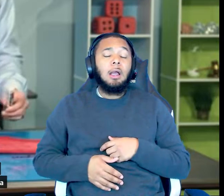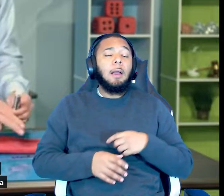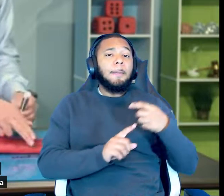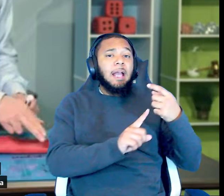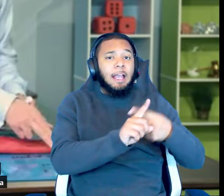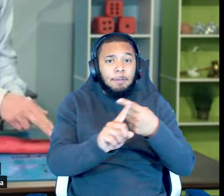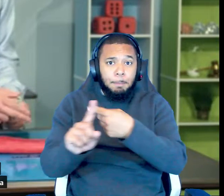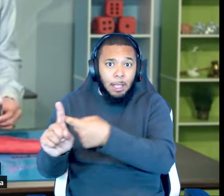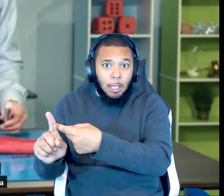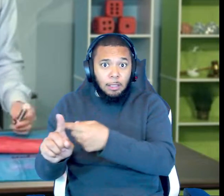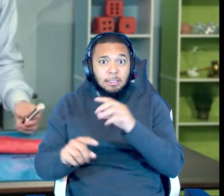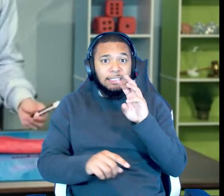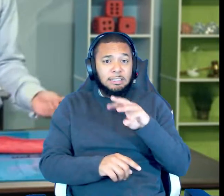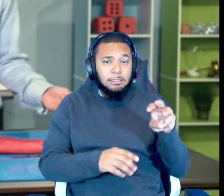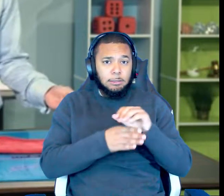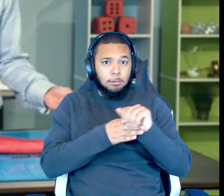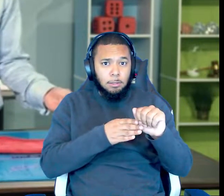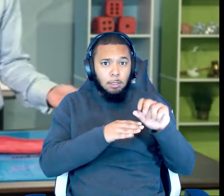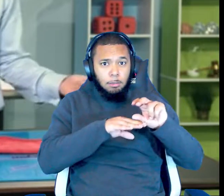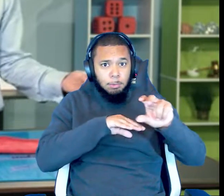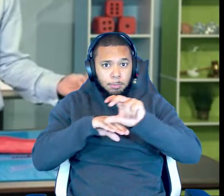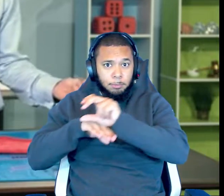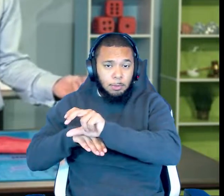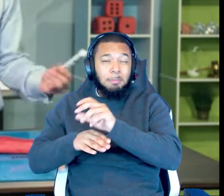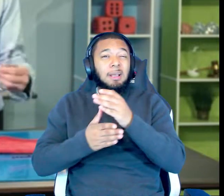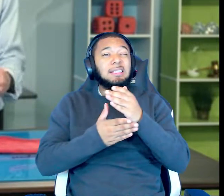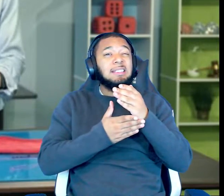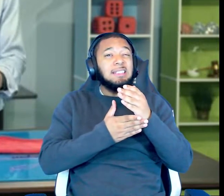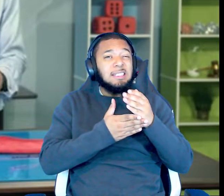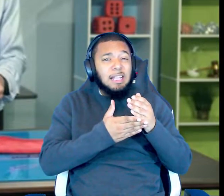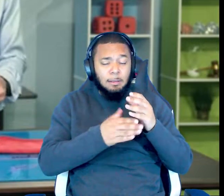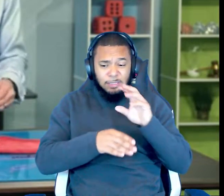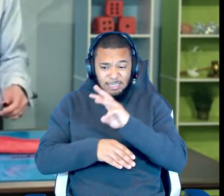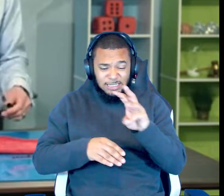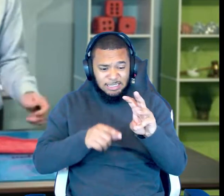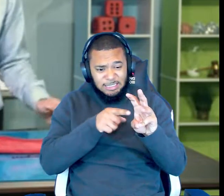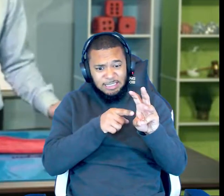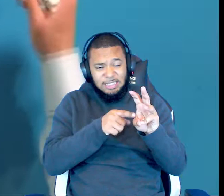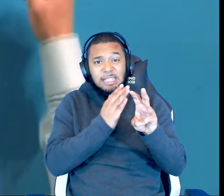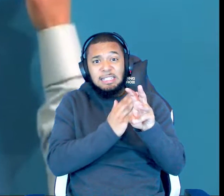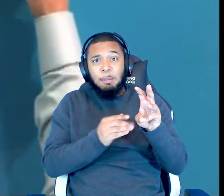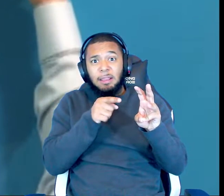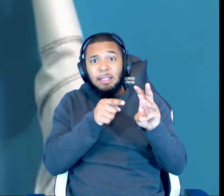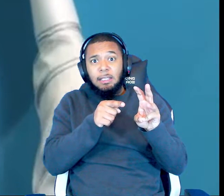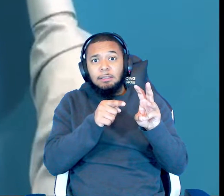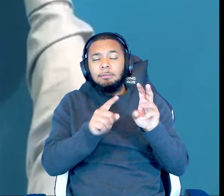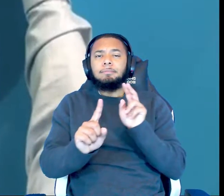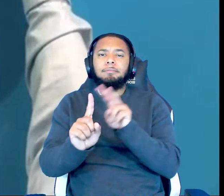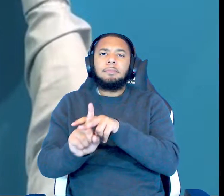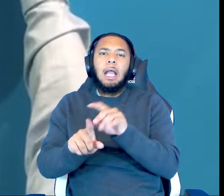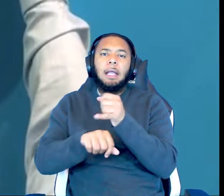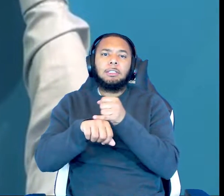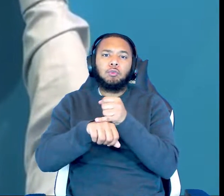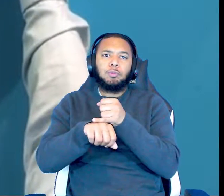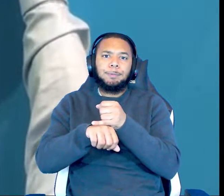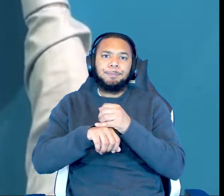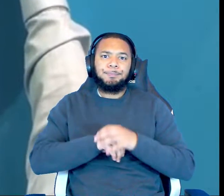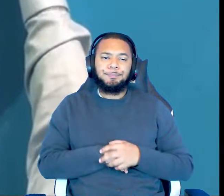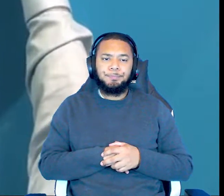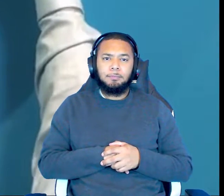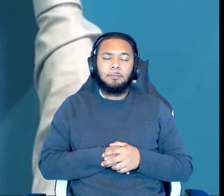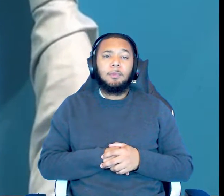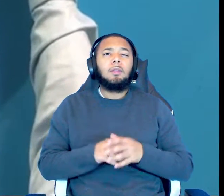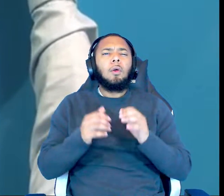month. But some of that is going to be interest. How does this even work? Well, in your first